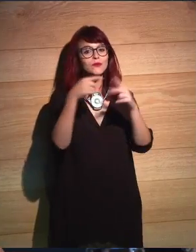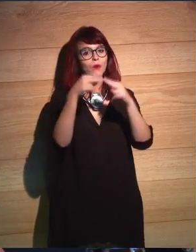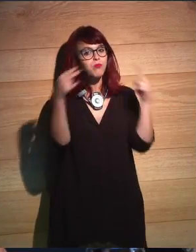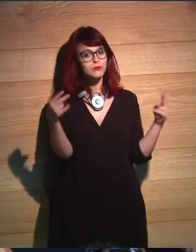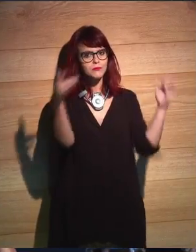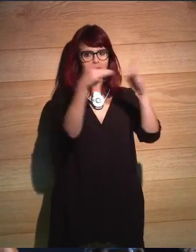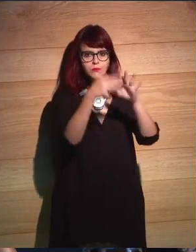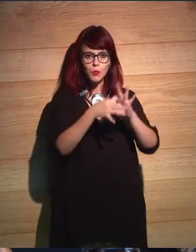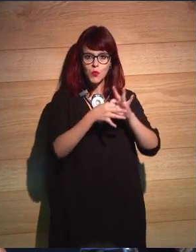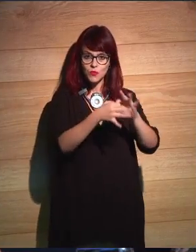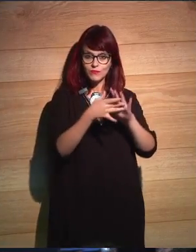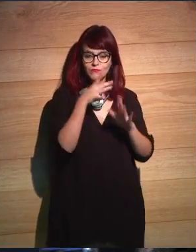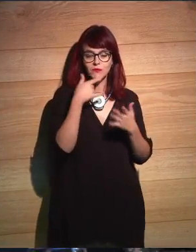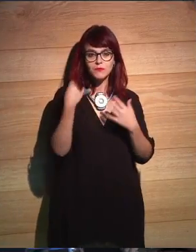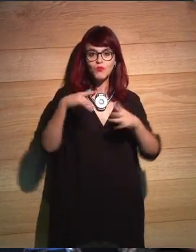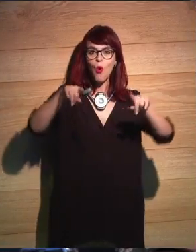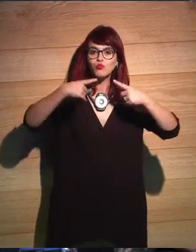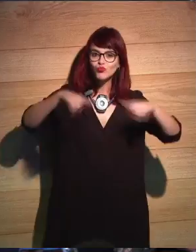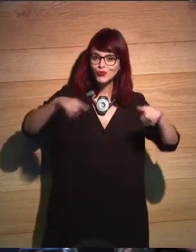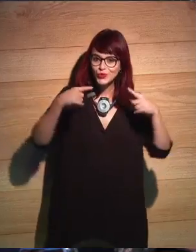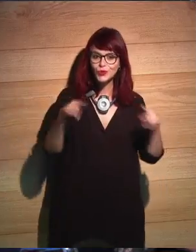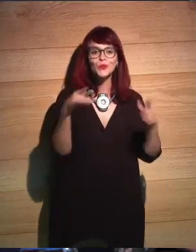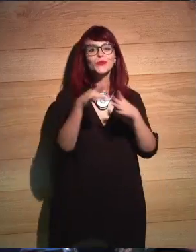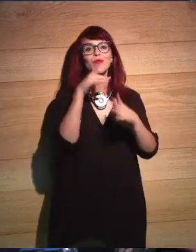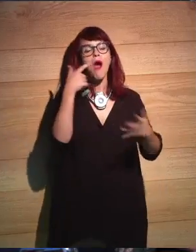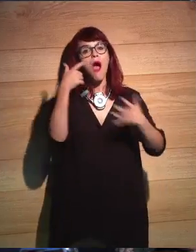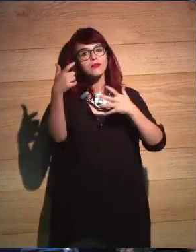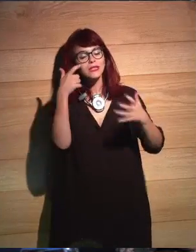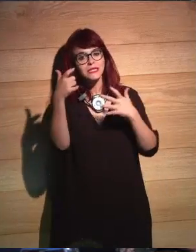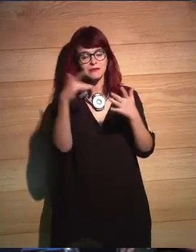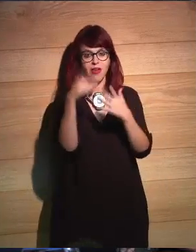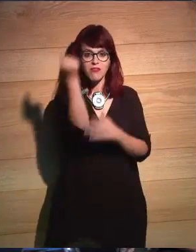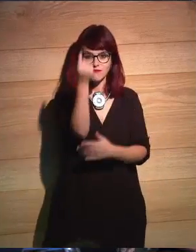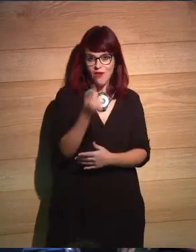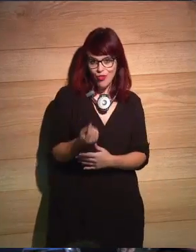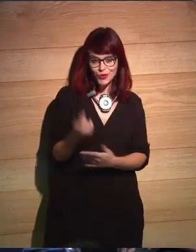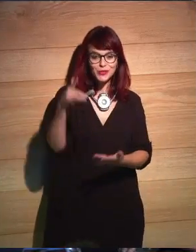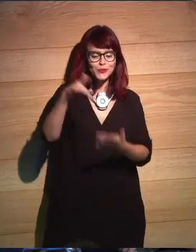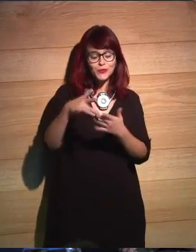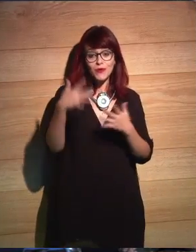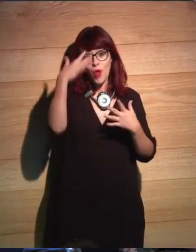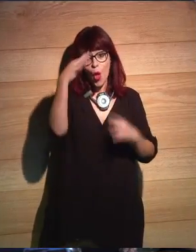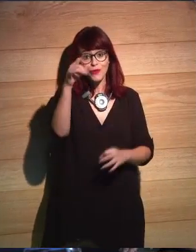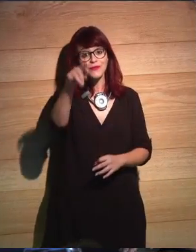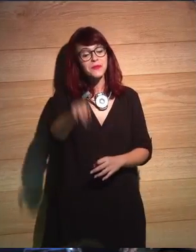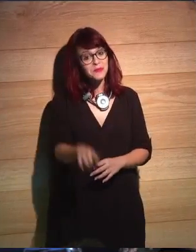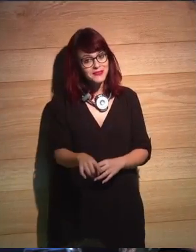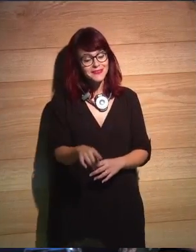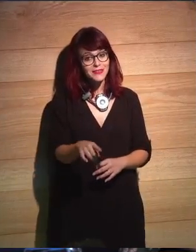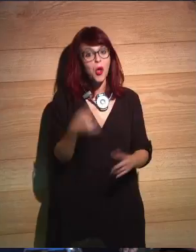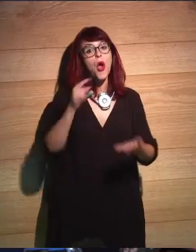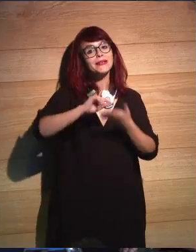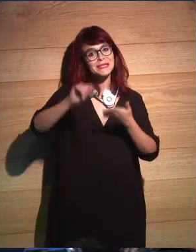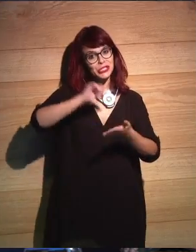we build bridges that I believe are very necessary. We are talking about musicians, designers, artists, and of